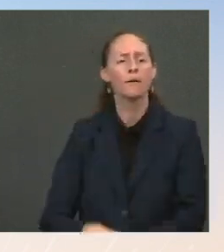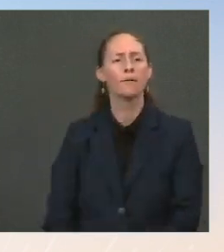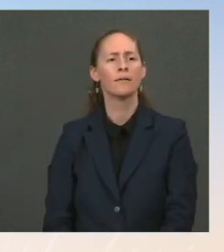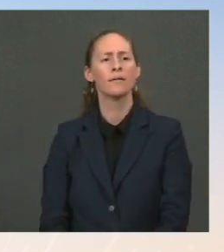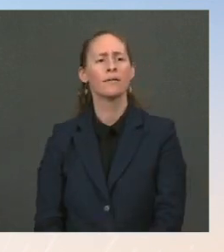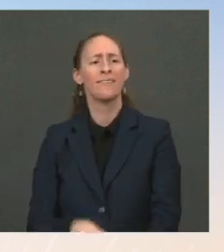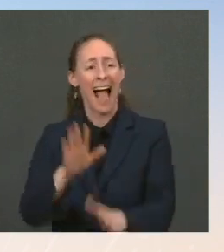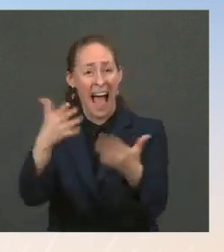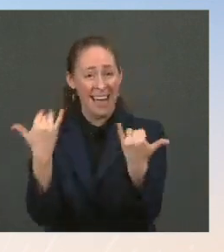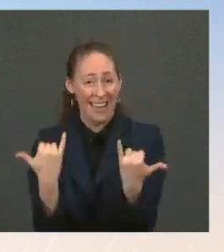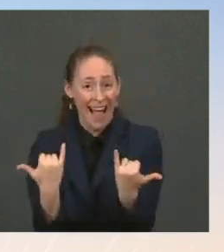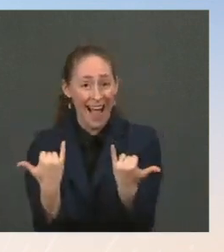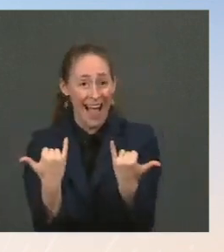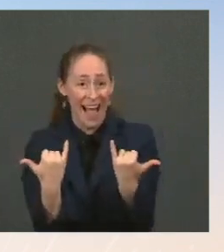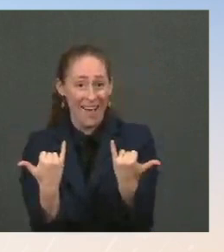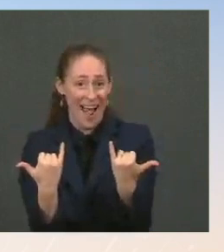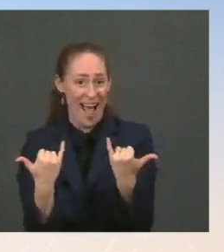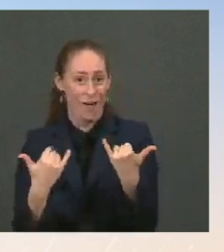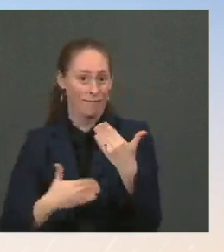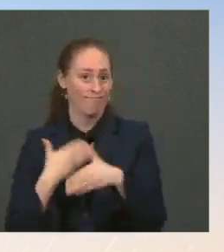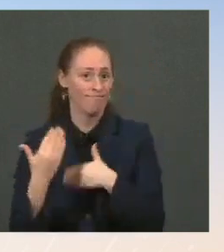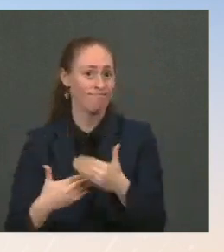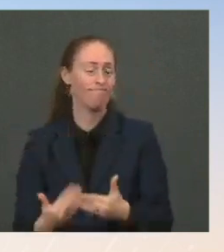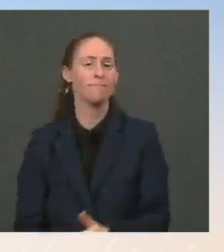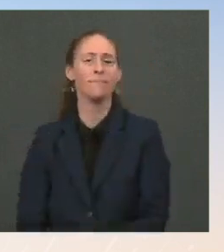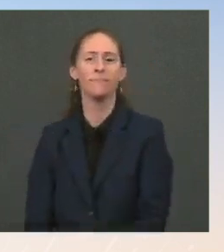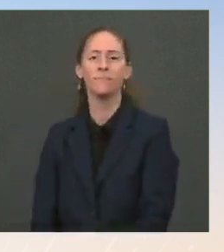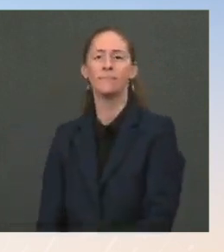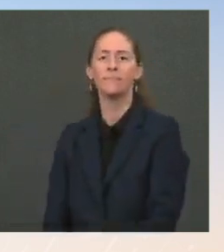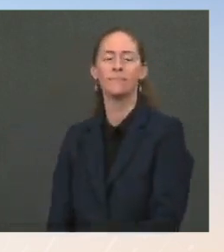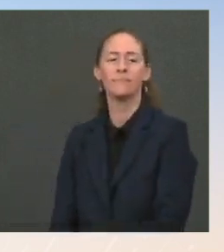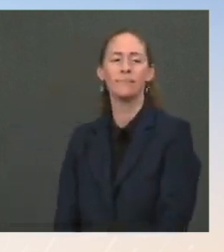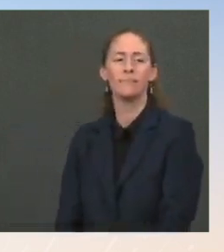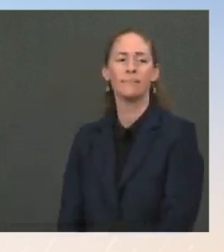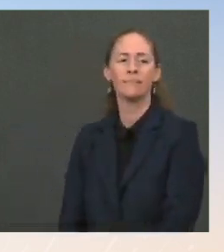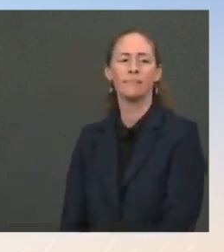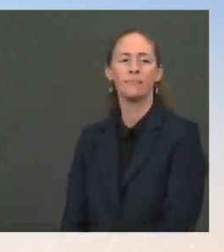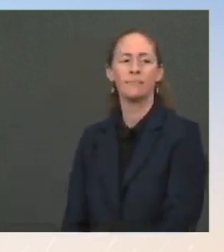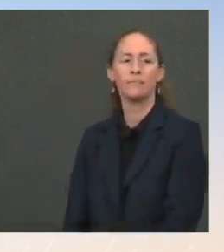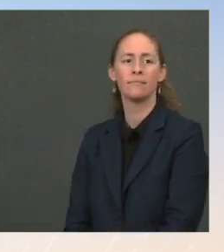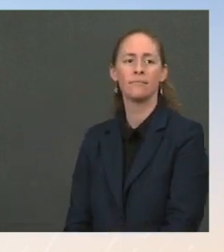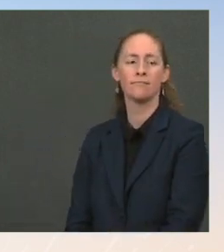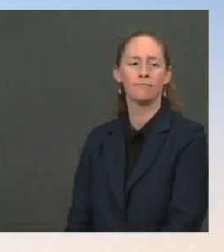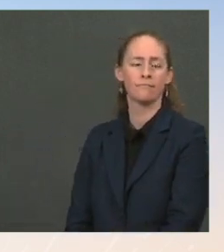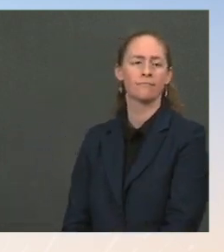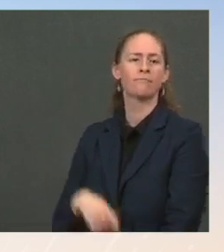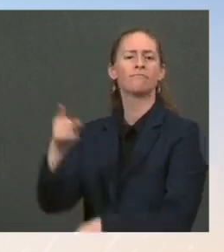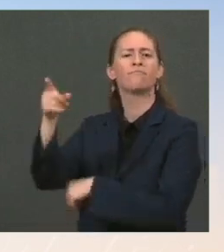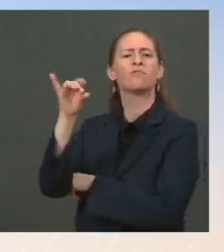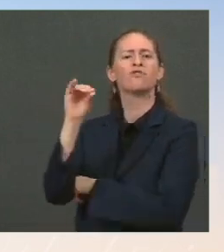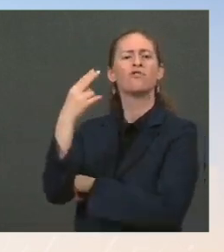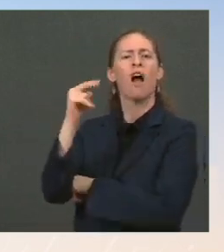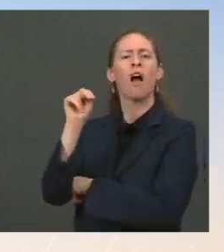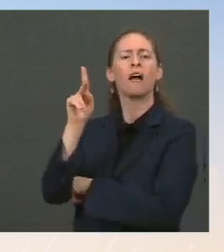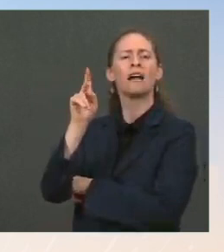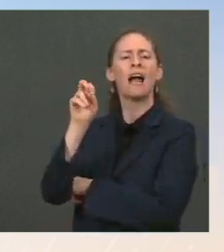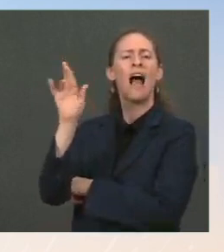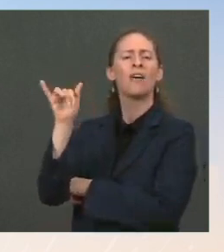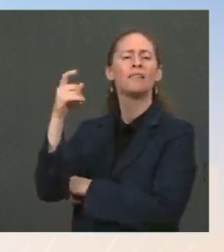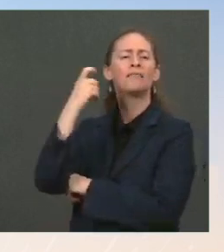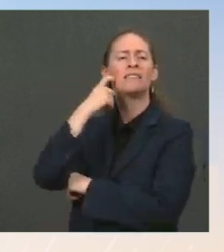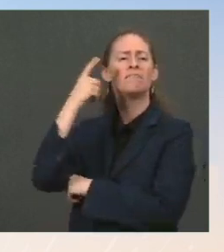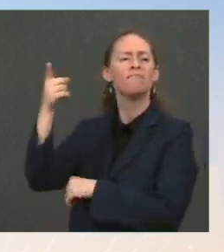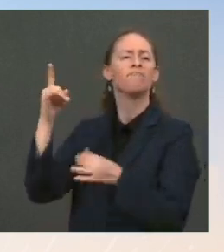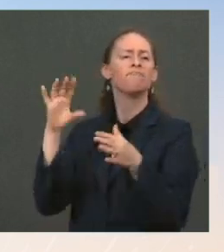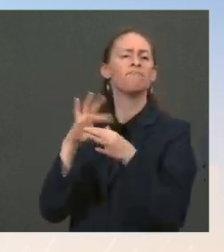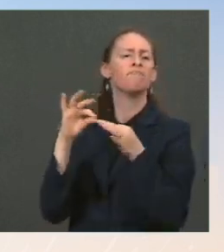ahead. Just to follow up on John Kerry's comments. You mentioned that he was, of course, aware of the displeasure after the deal